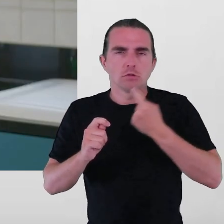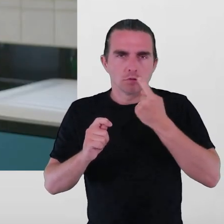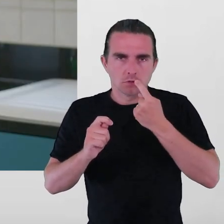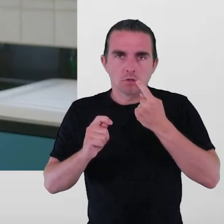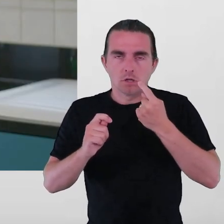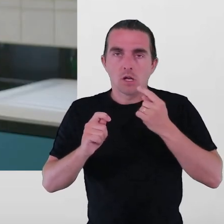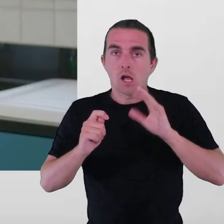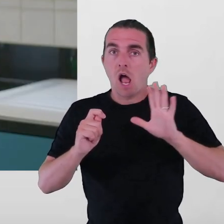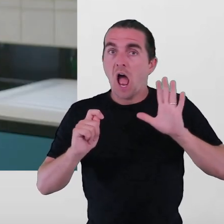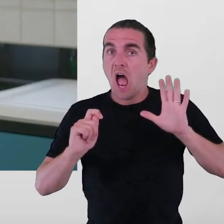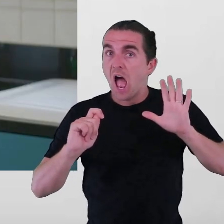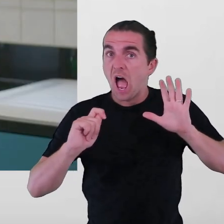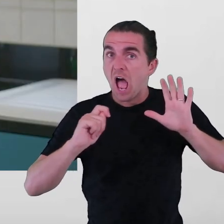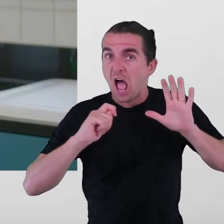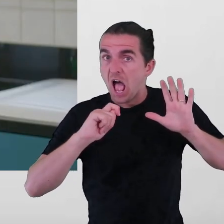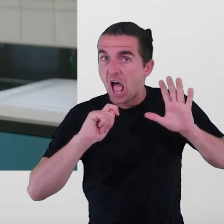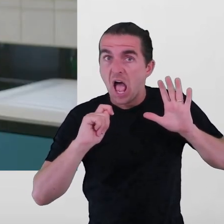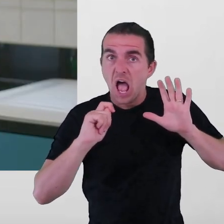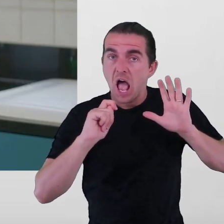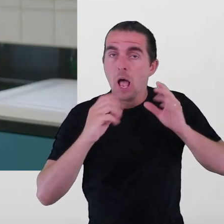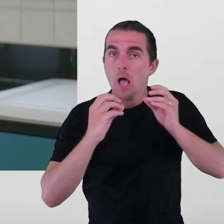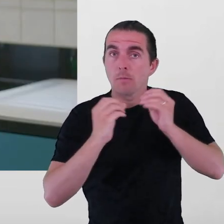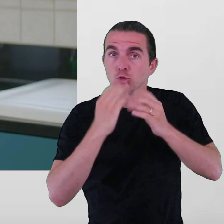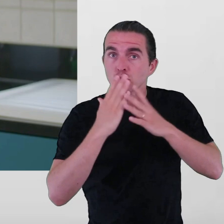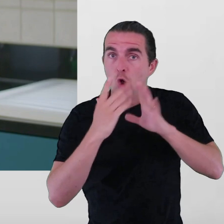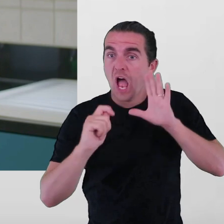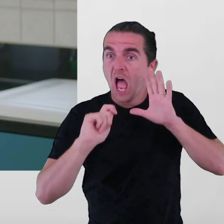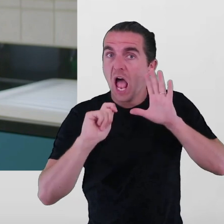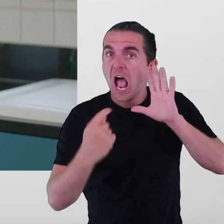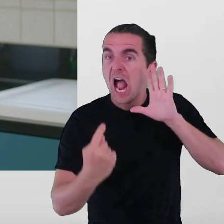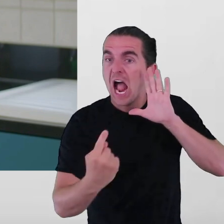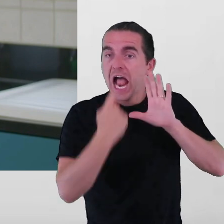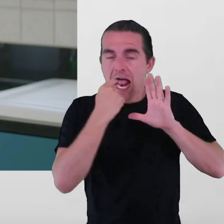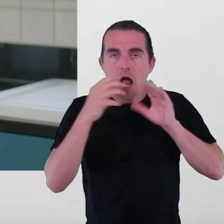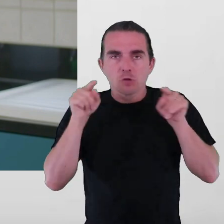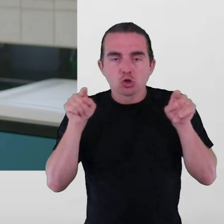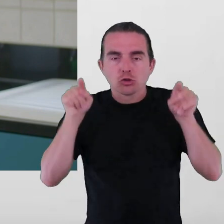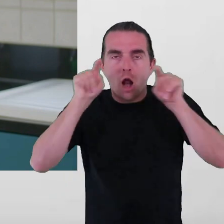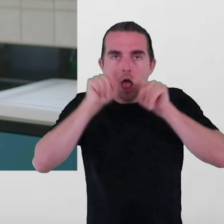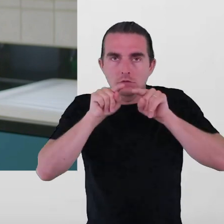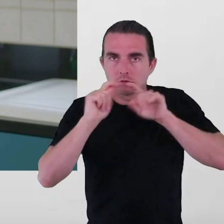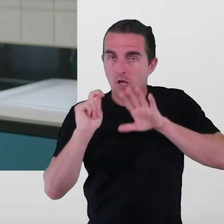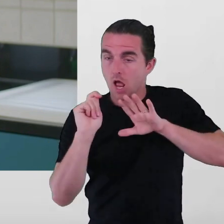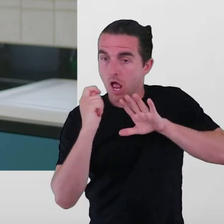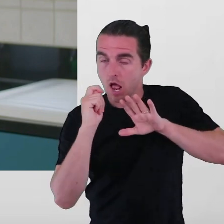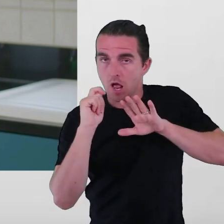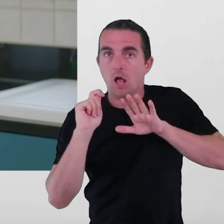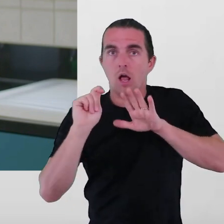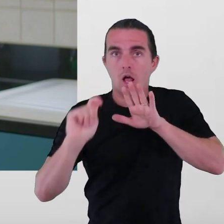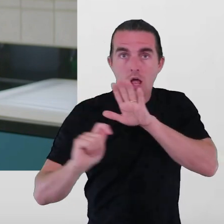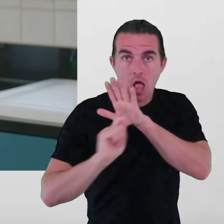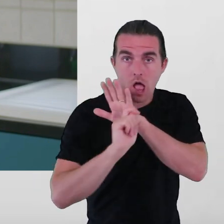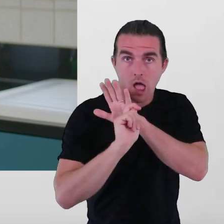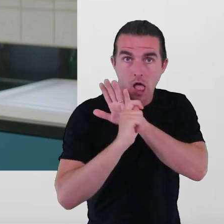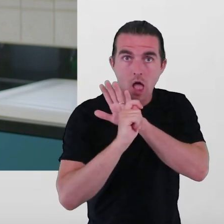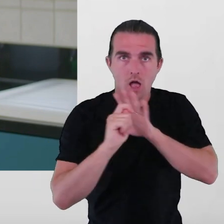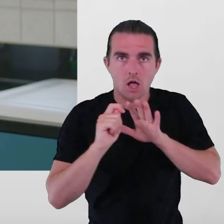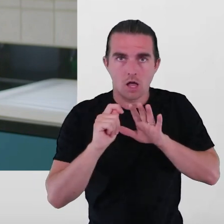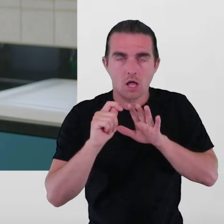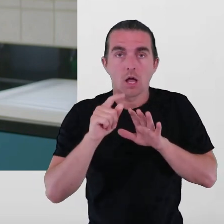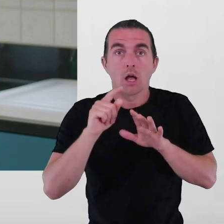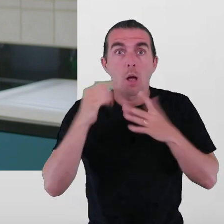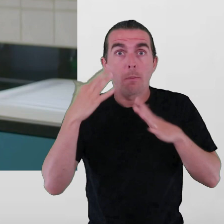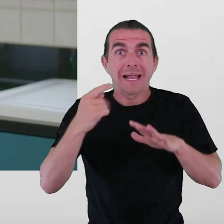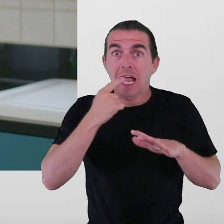swab between your fingers, open your mouth wide and rub the fabric tip over both tonsils, or over where